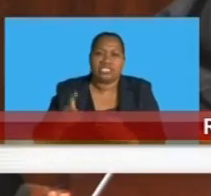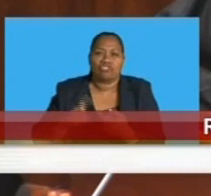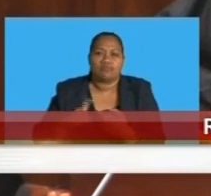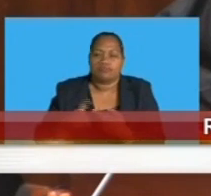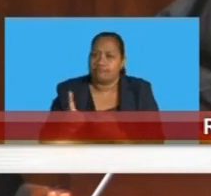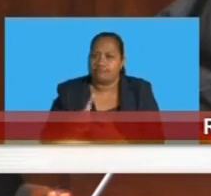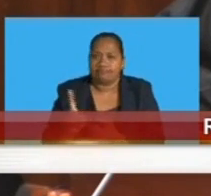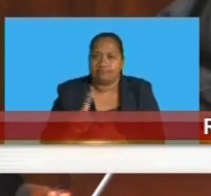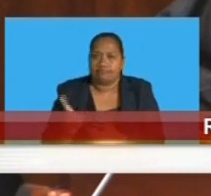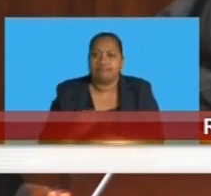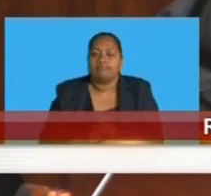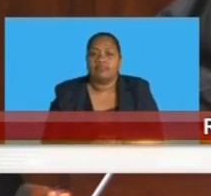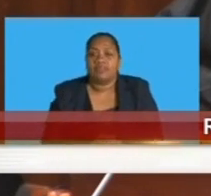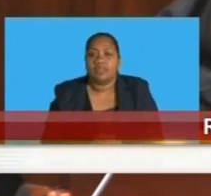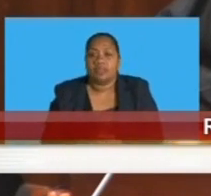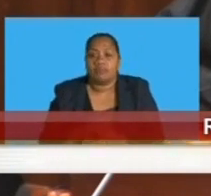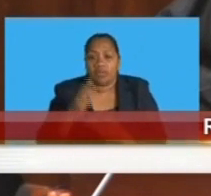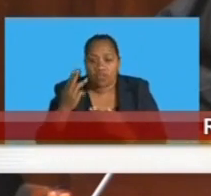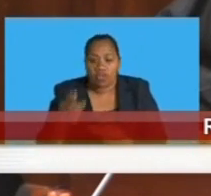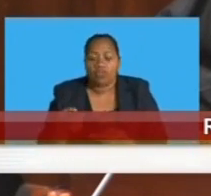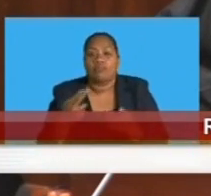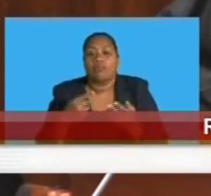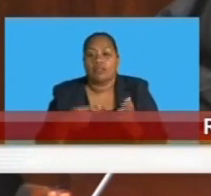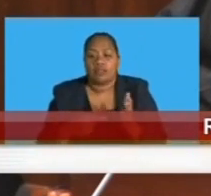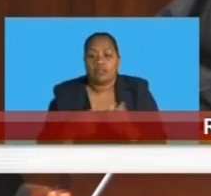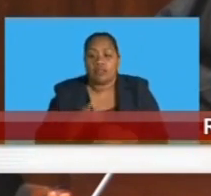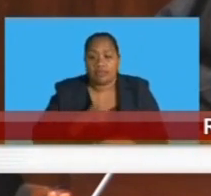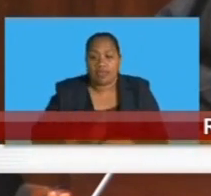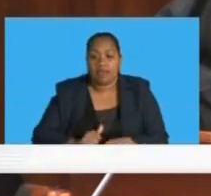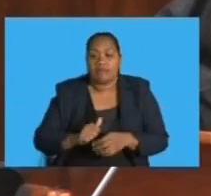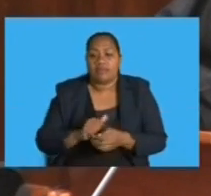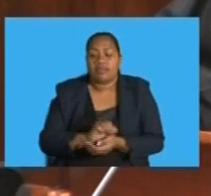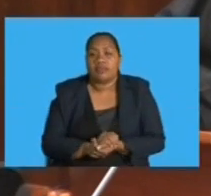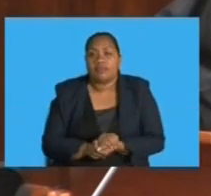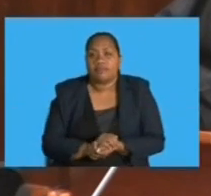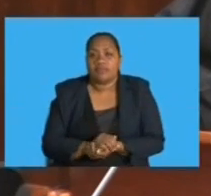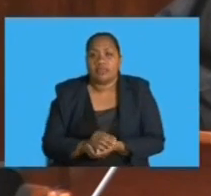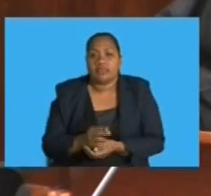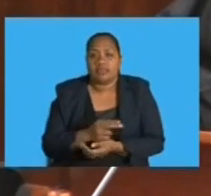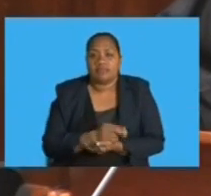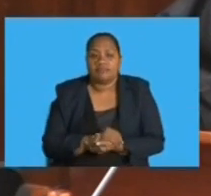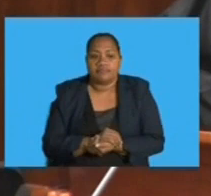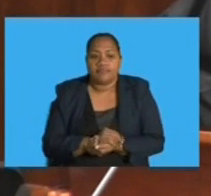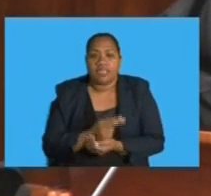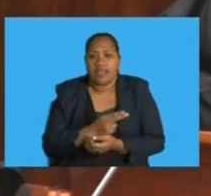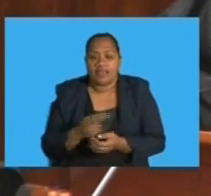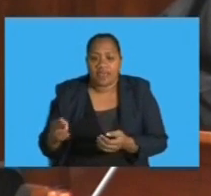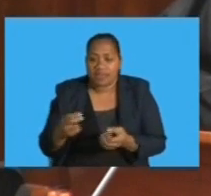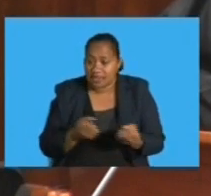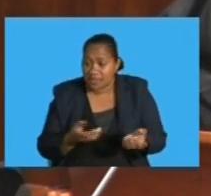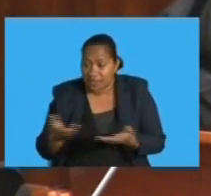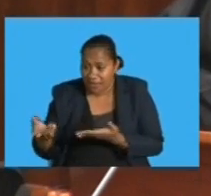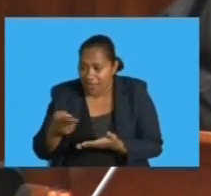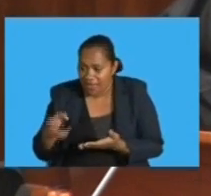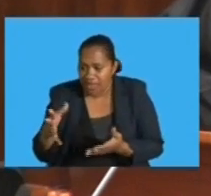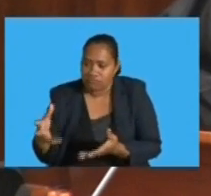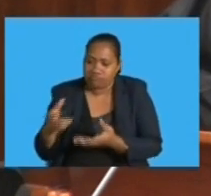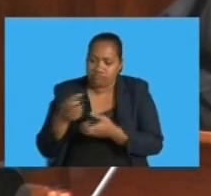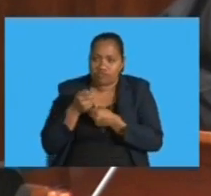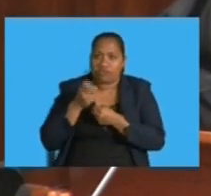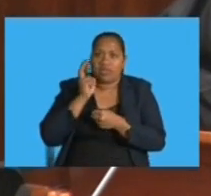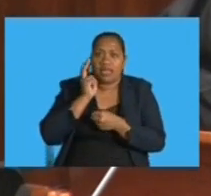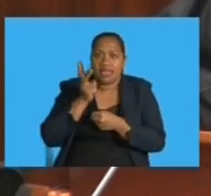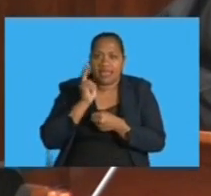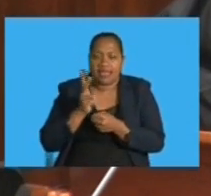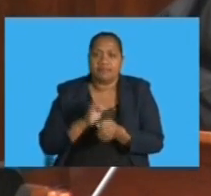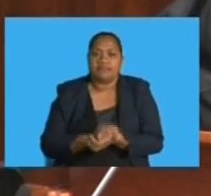Honourable Tuisawao in submitting this motion and then subsequently withdrawing it within a matter of